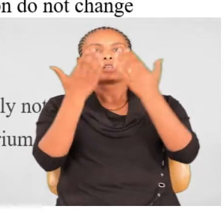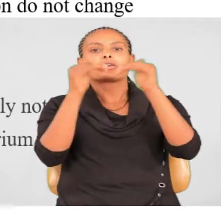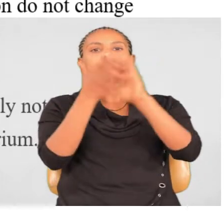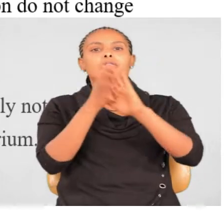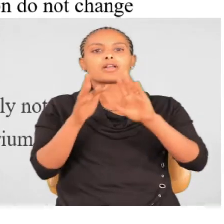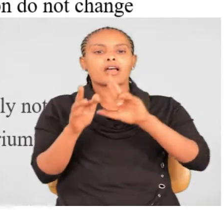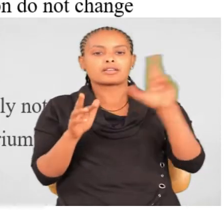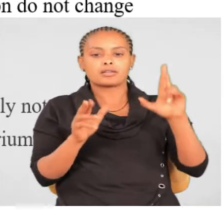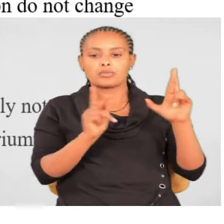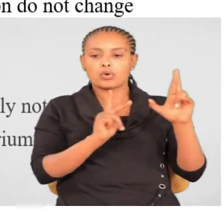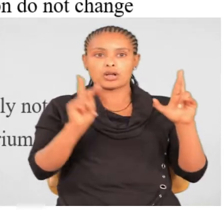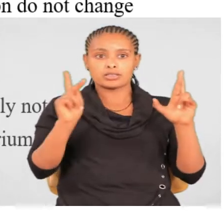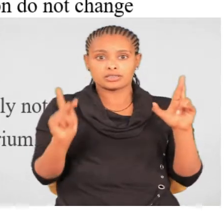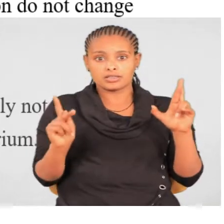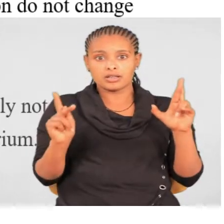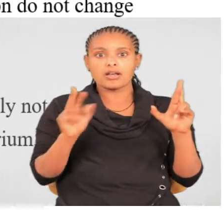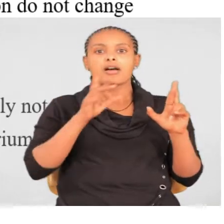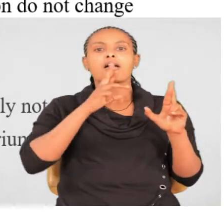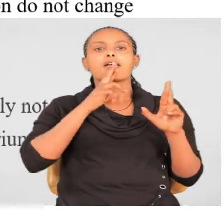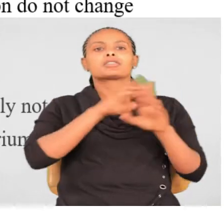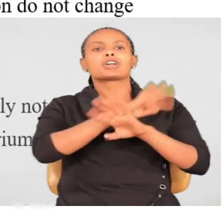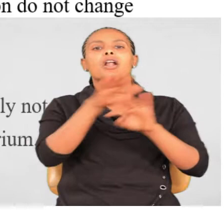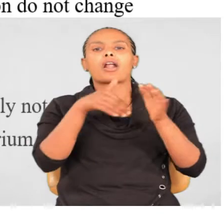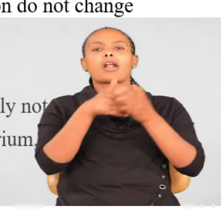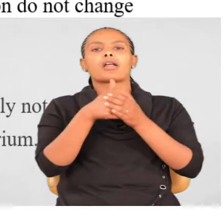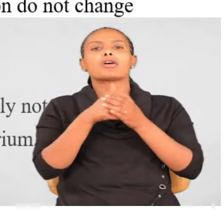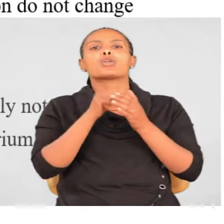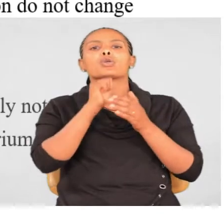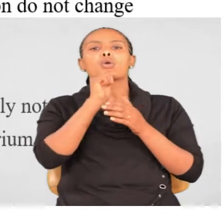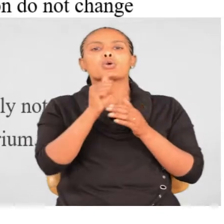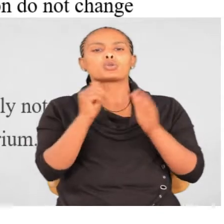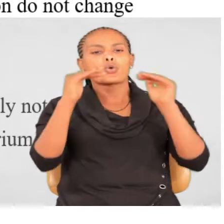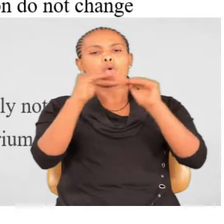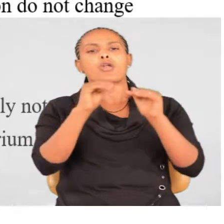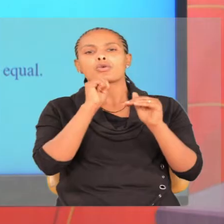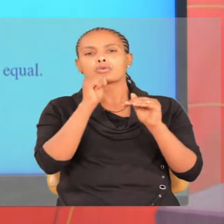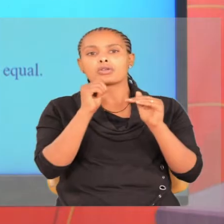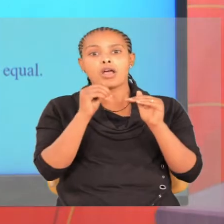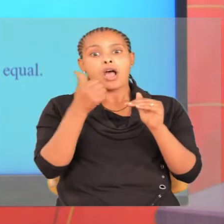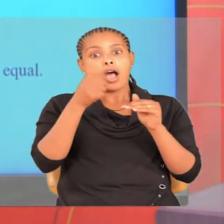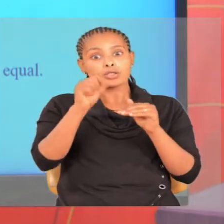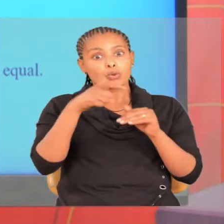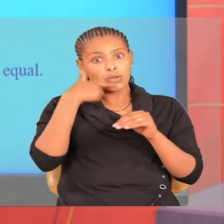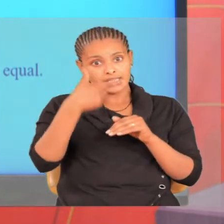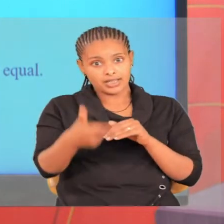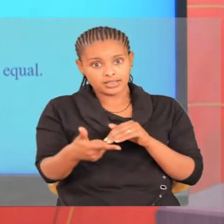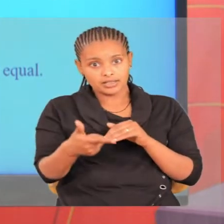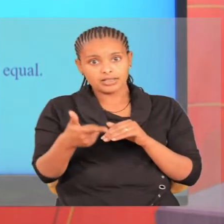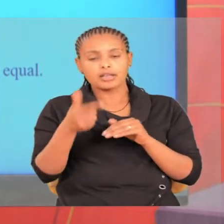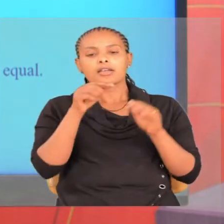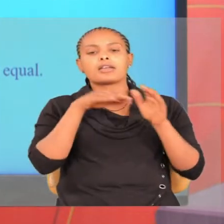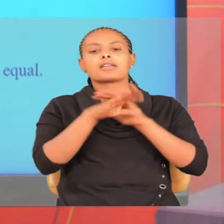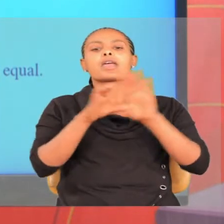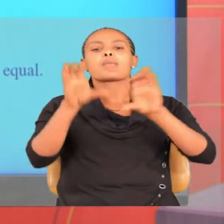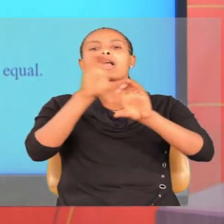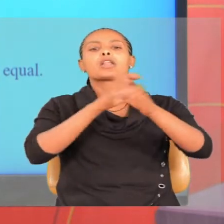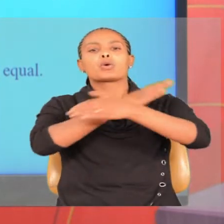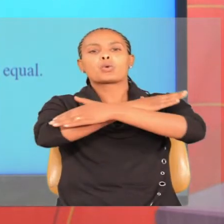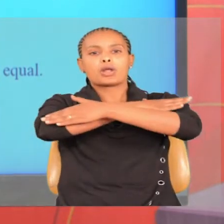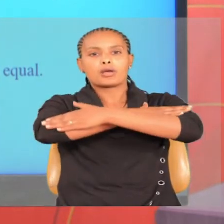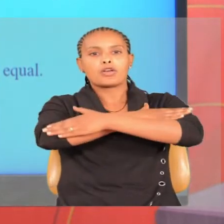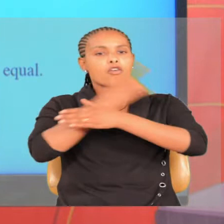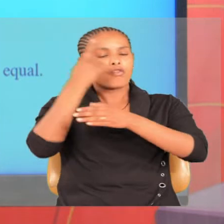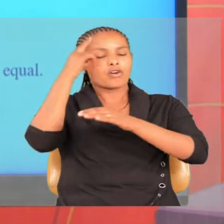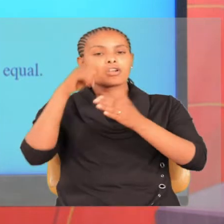of reactants and products are generally not equal. As we said, in chemical equilibrium,